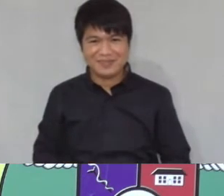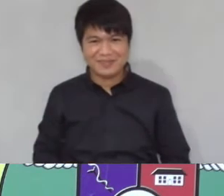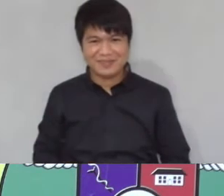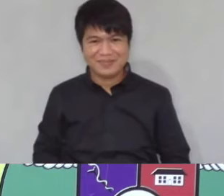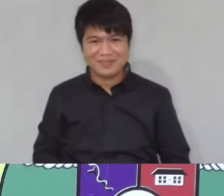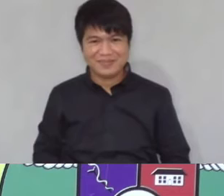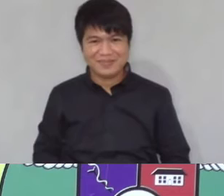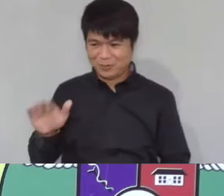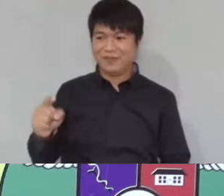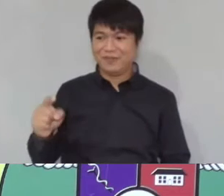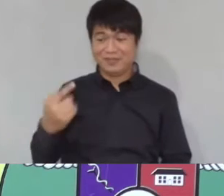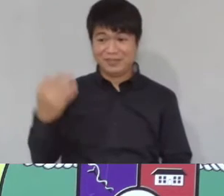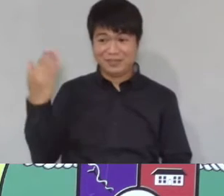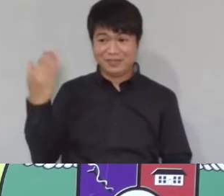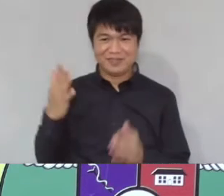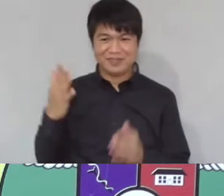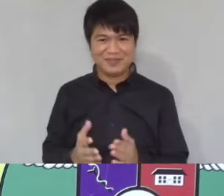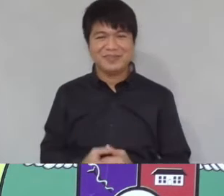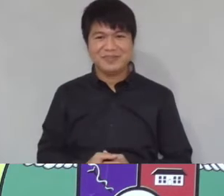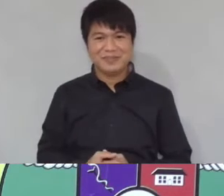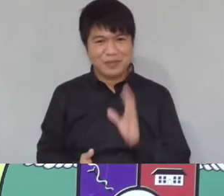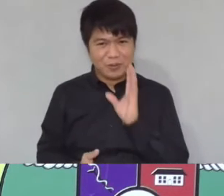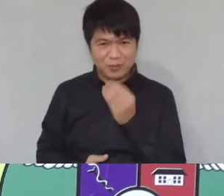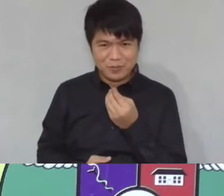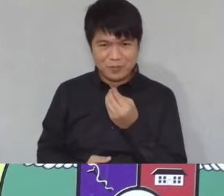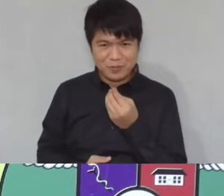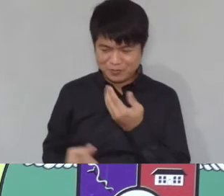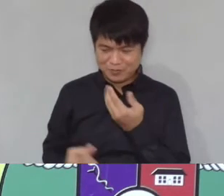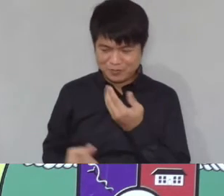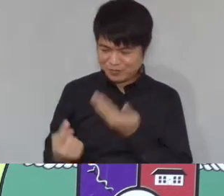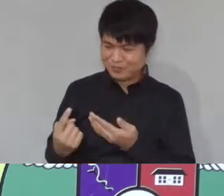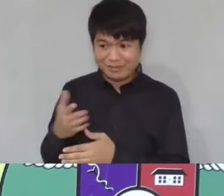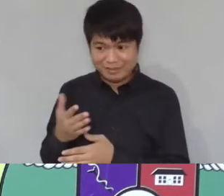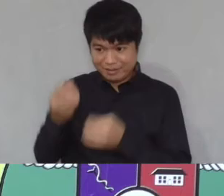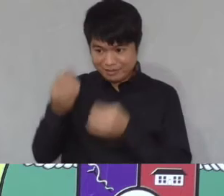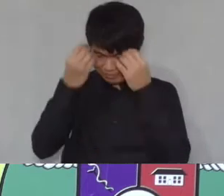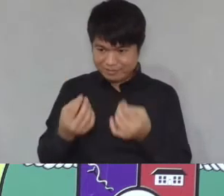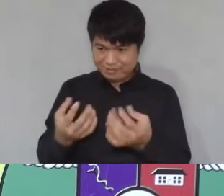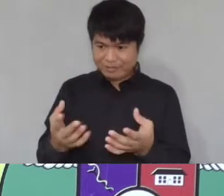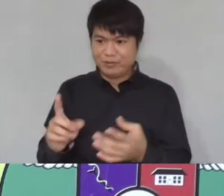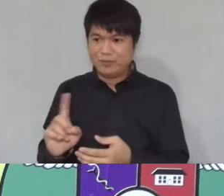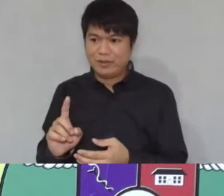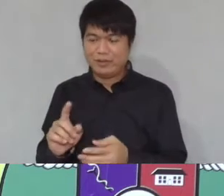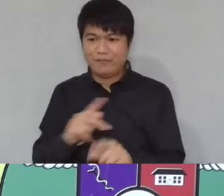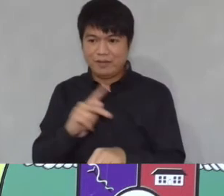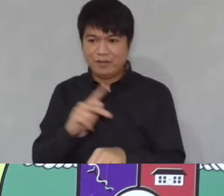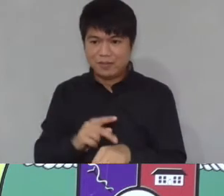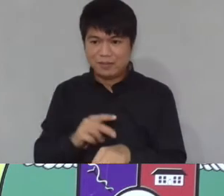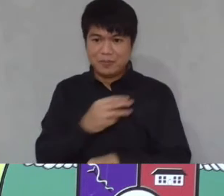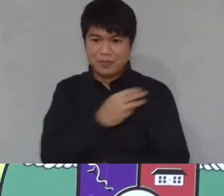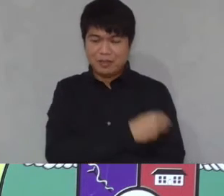now call in our first speaker, who will also share what the Philippine Medical